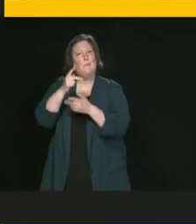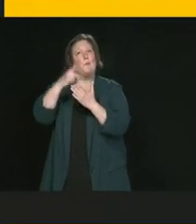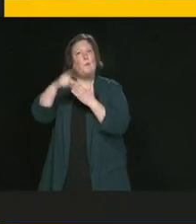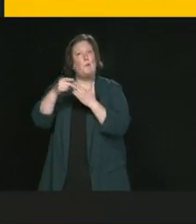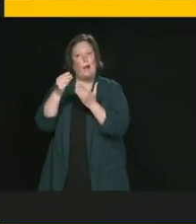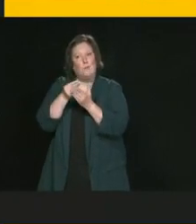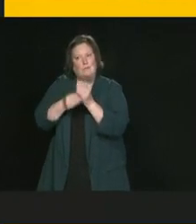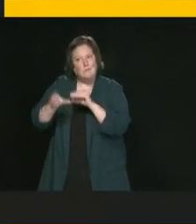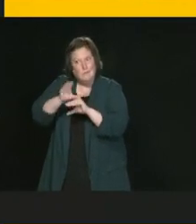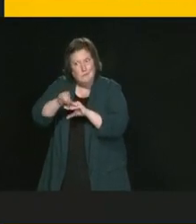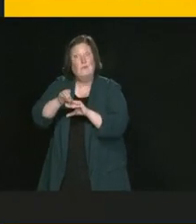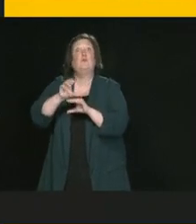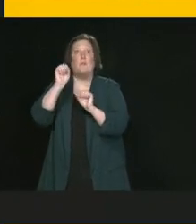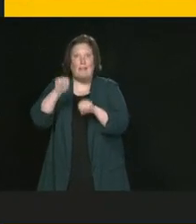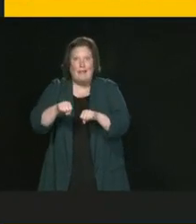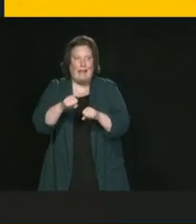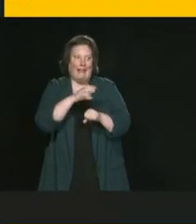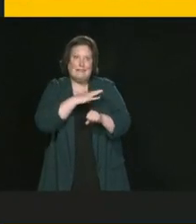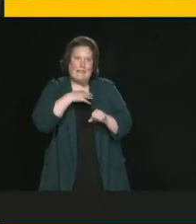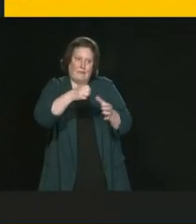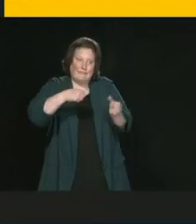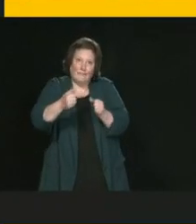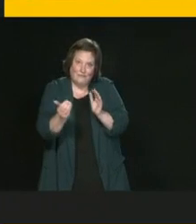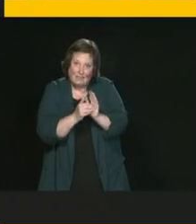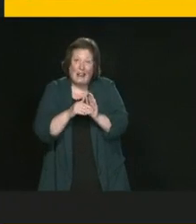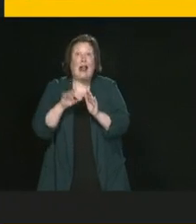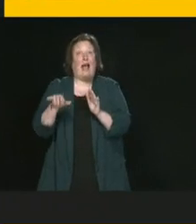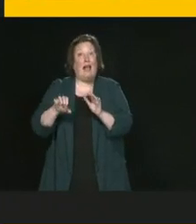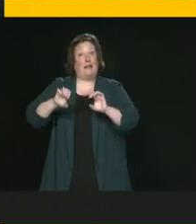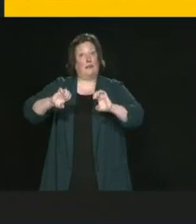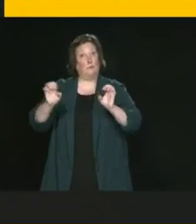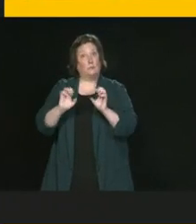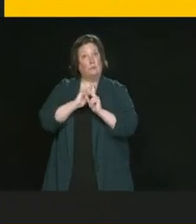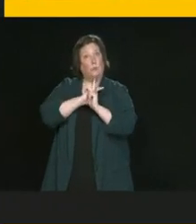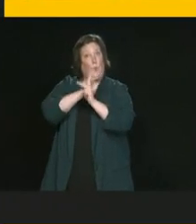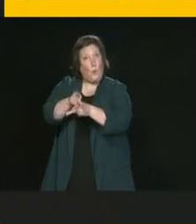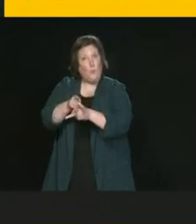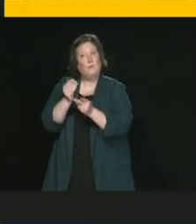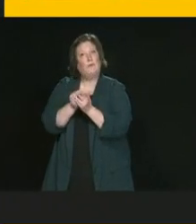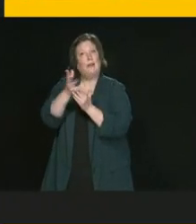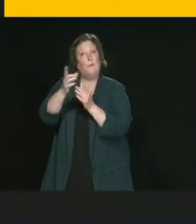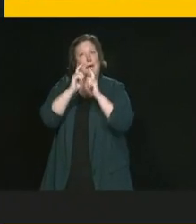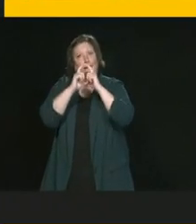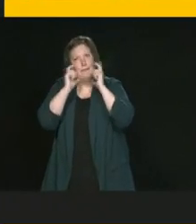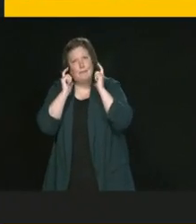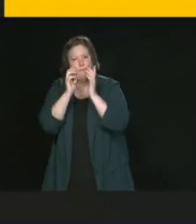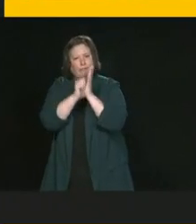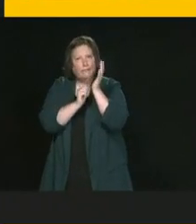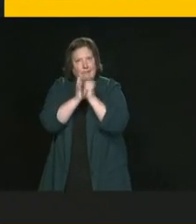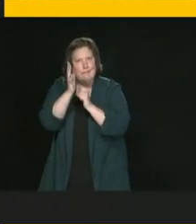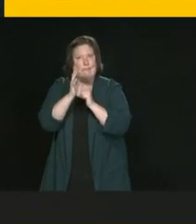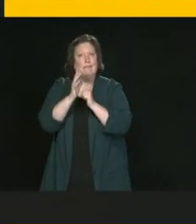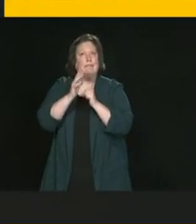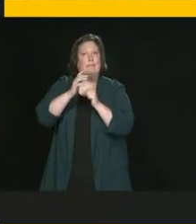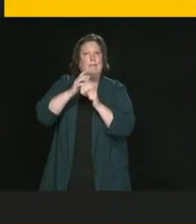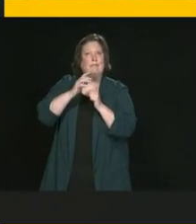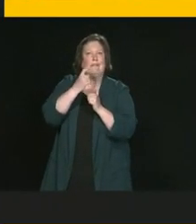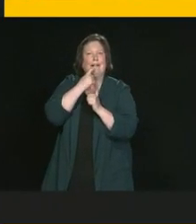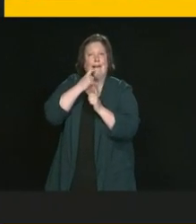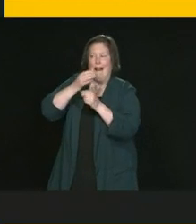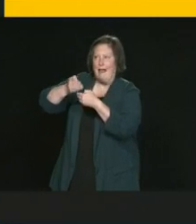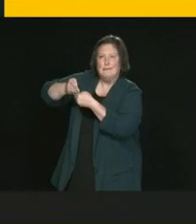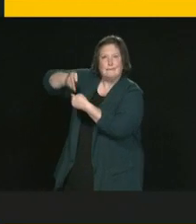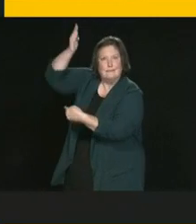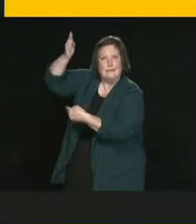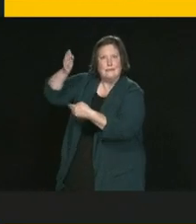they got a loan through the Canada Emergency Business Account so they could buy personal protective equipment, plexiglass screens, and